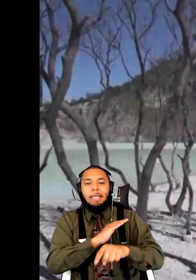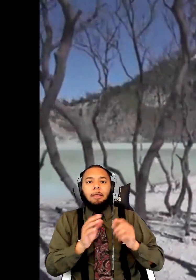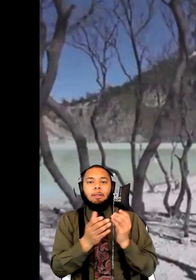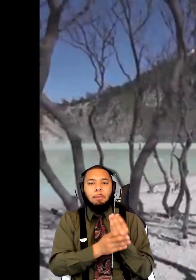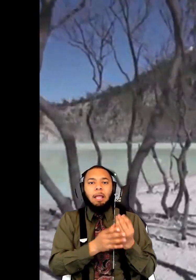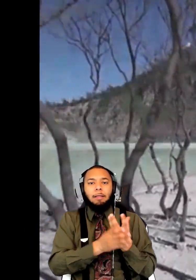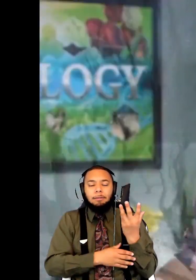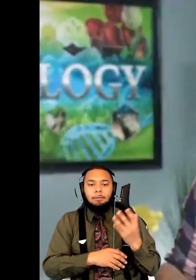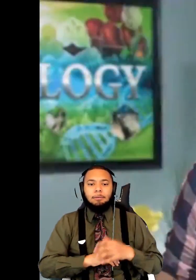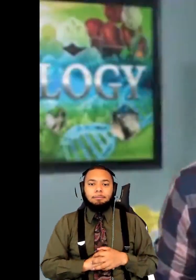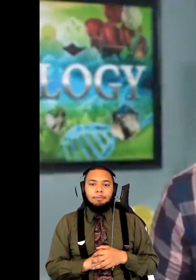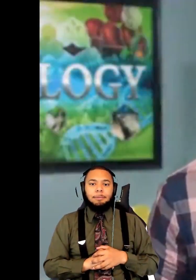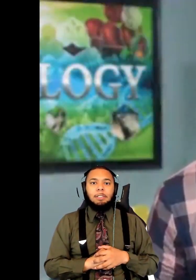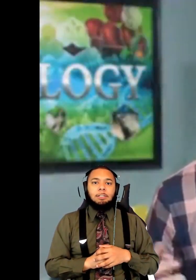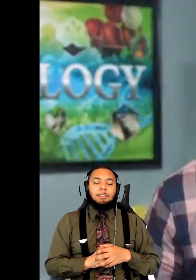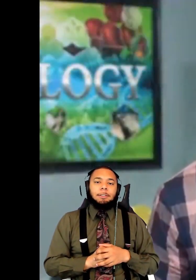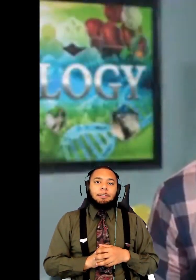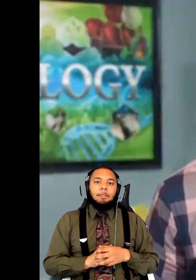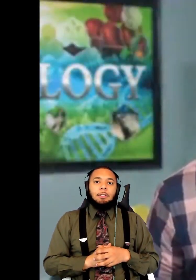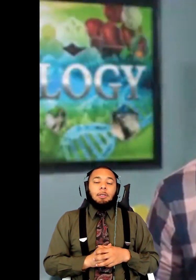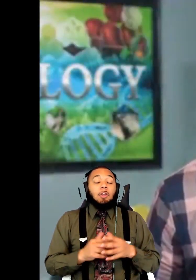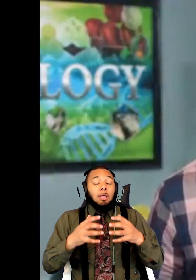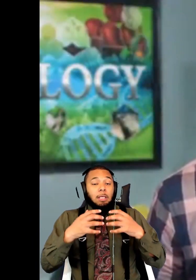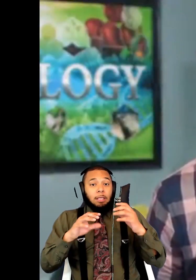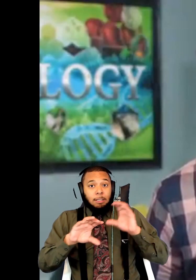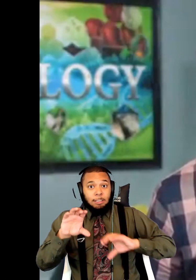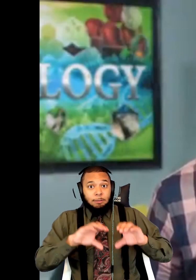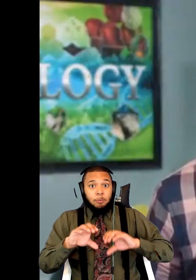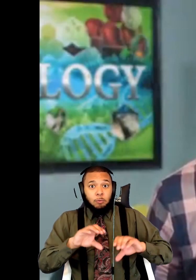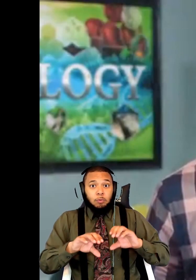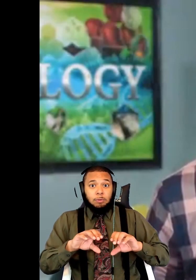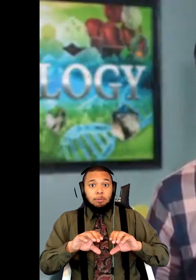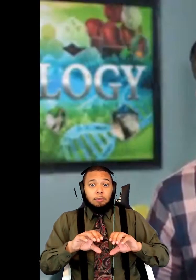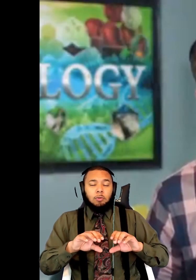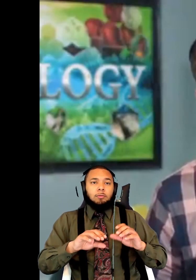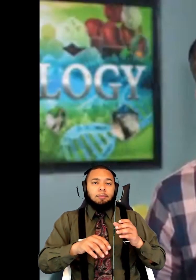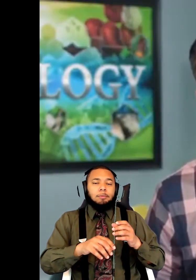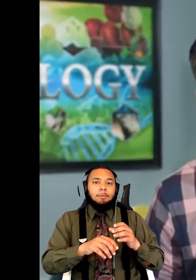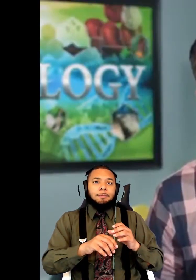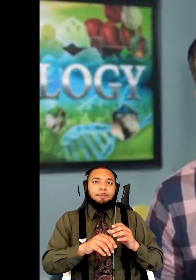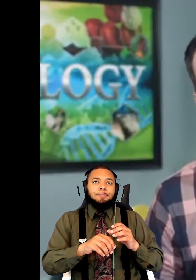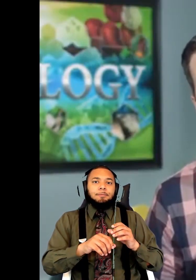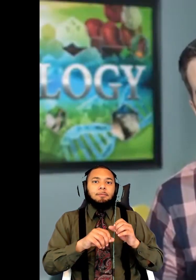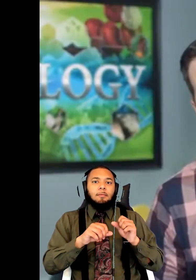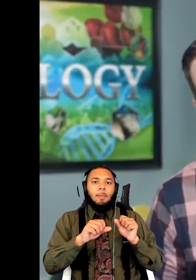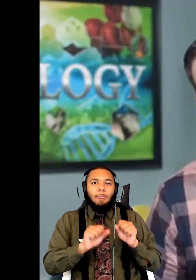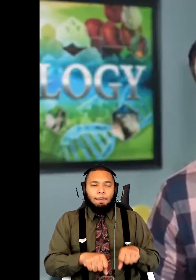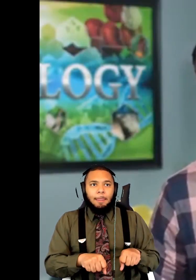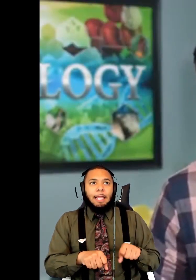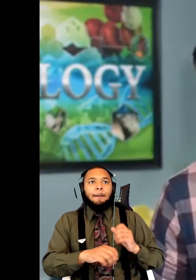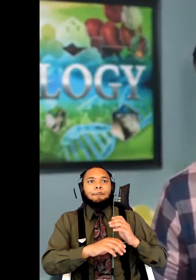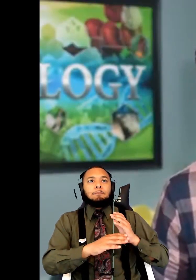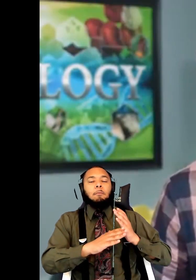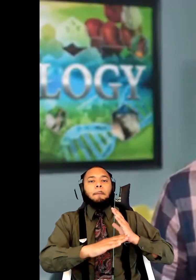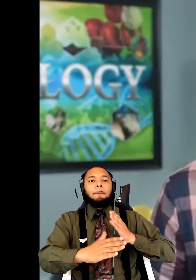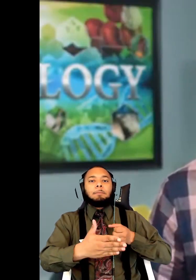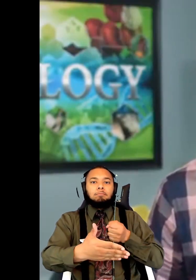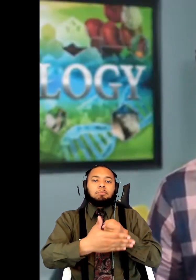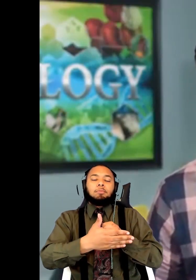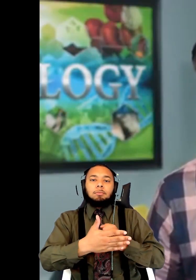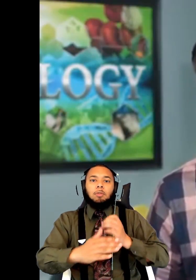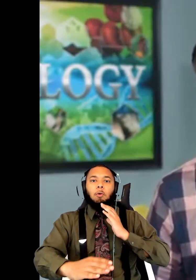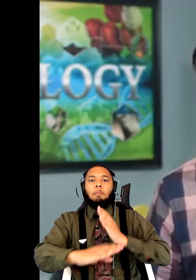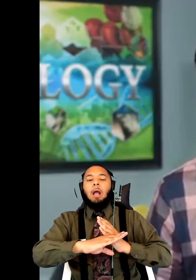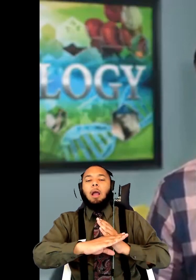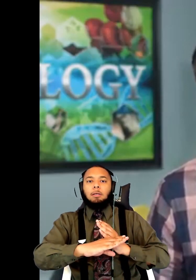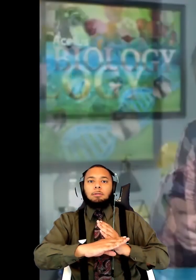loss of the entire ecosystem. So, these chemicals in the air, they can affect the producer's ability to photosynthesize because there's simply too many